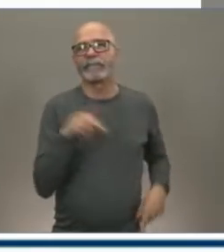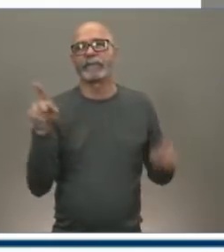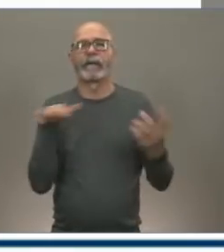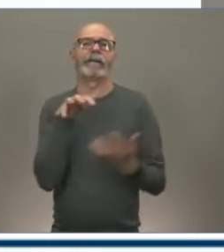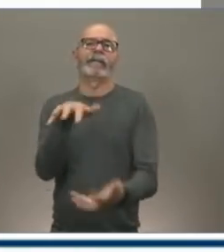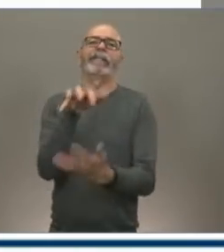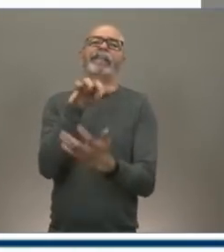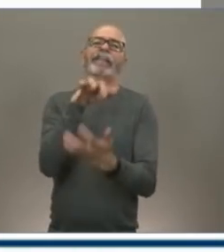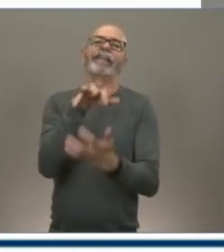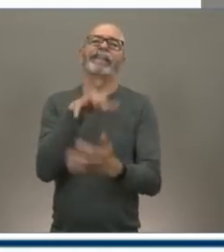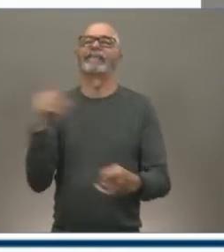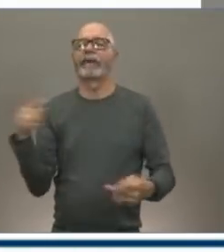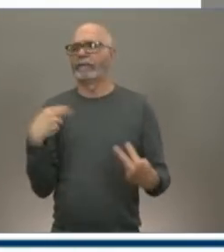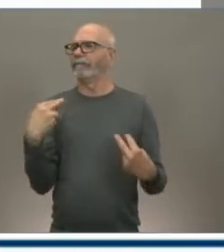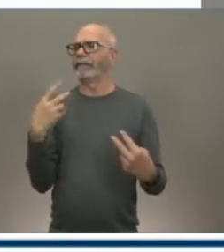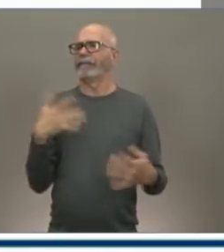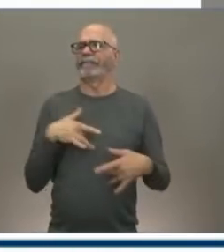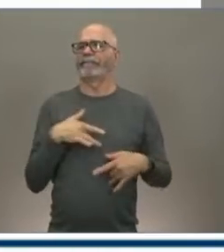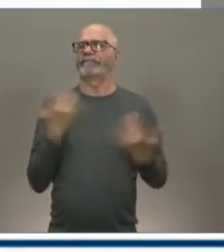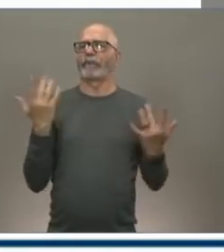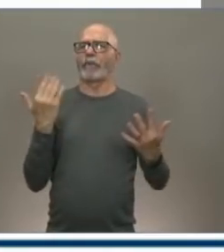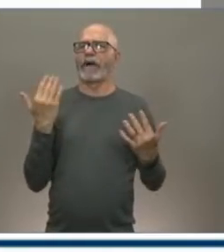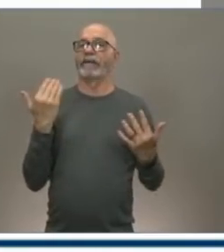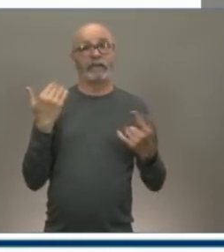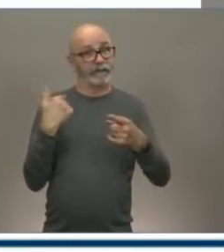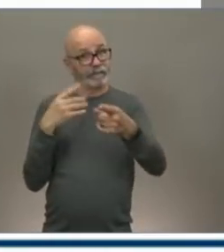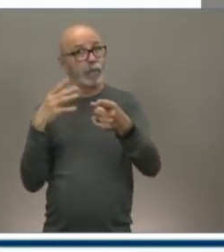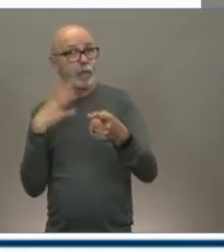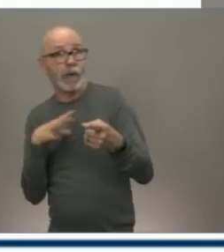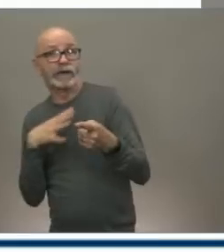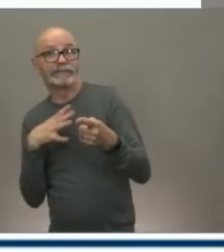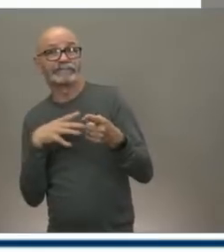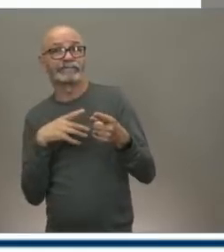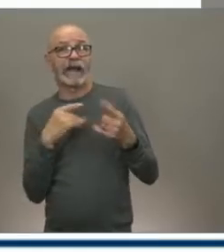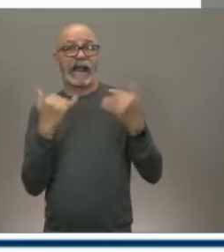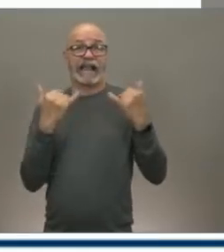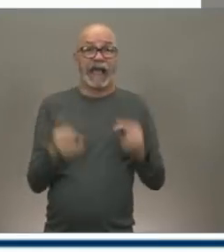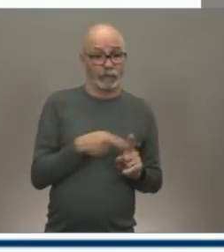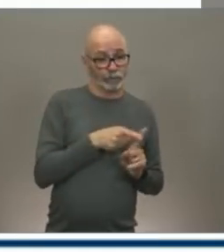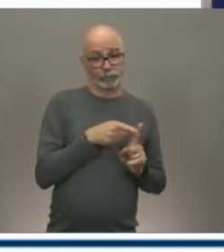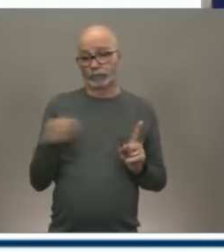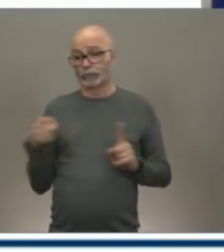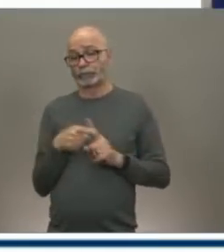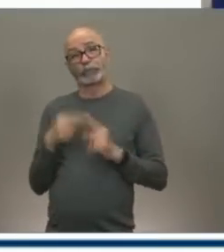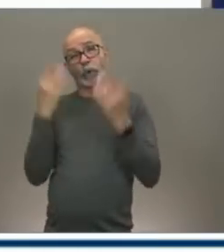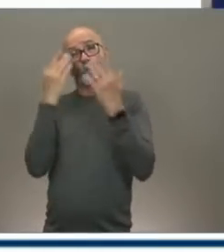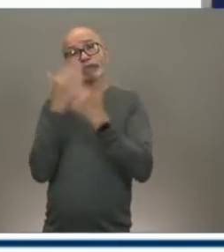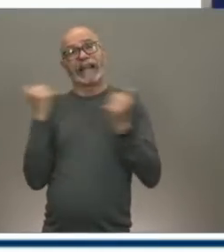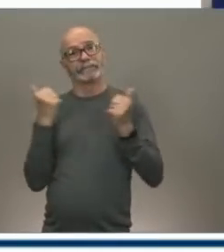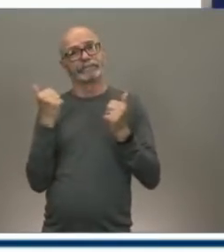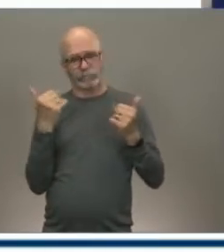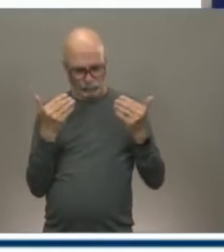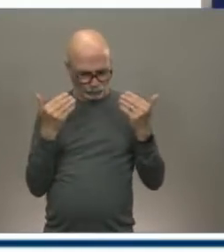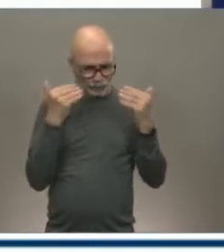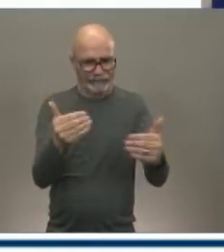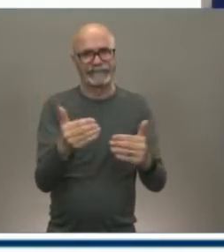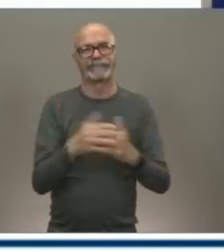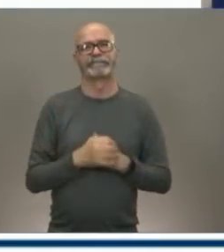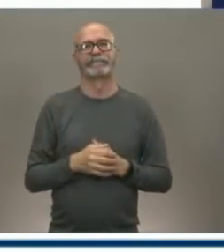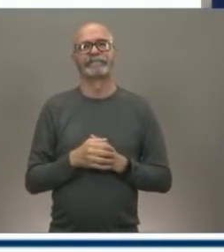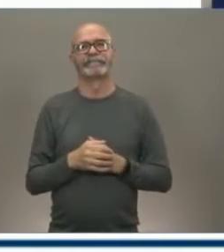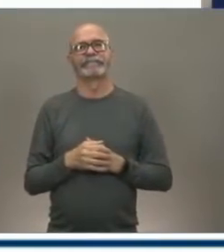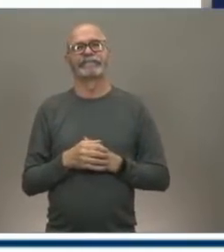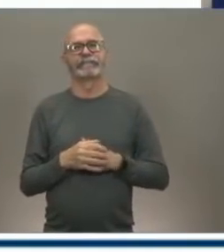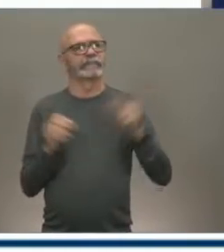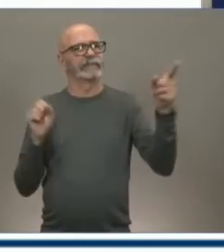to go give blood. So if you can do that between now and over the holidays, please do that. Premier? I'm sure it'd be pretty intimidating.